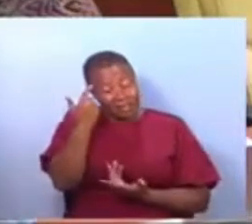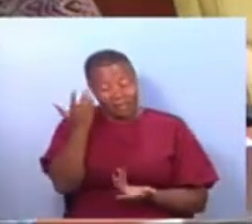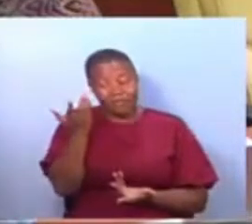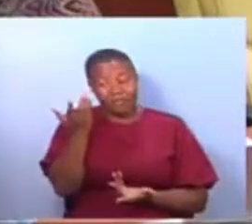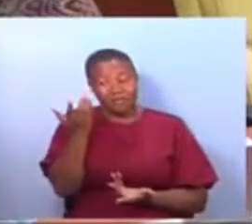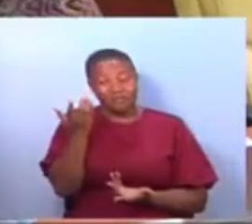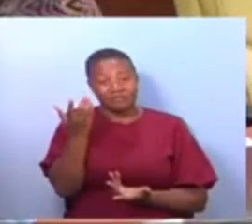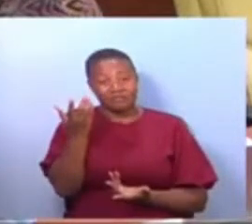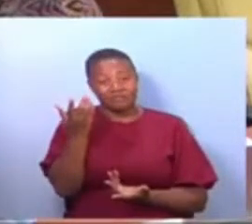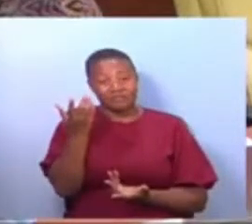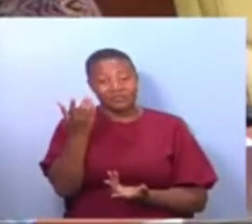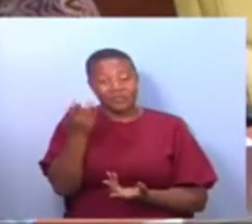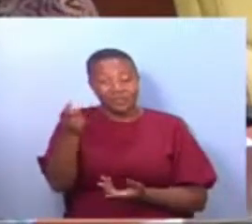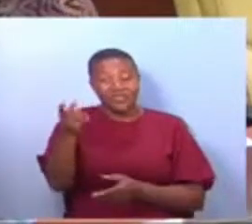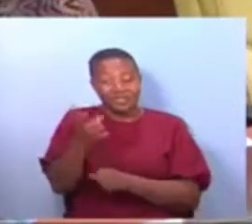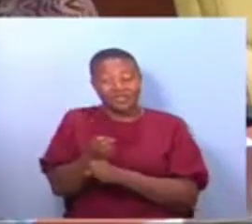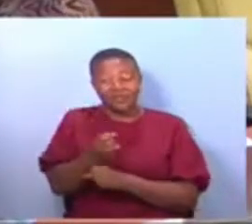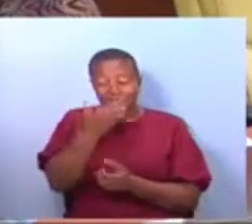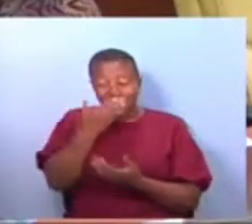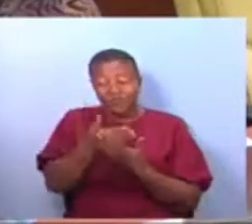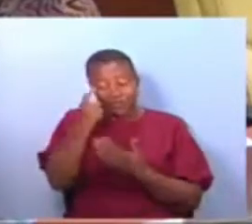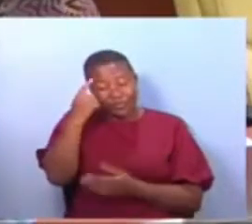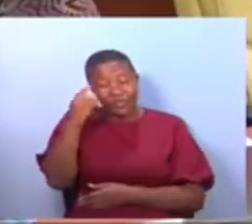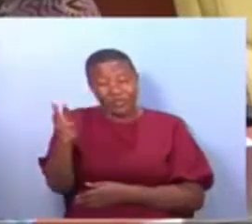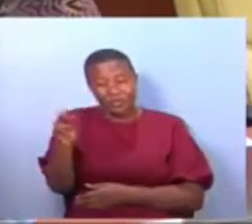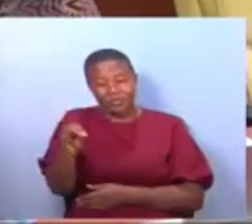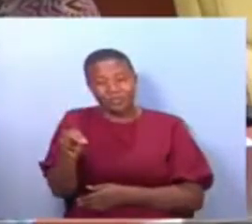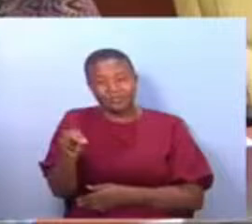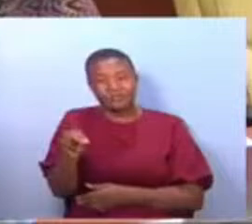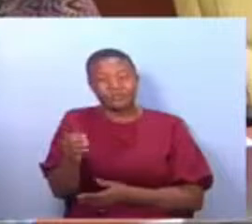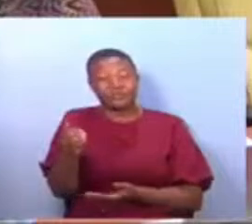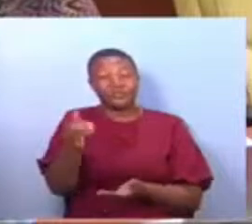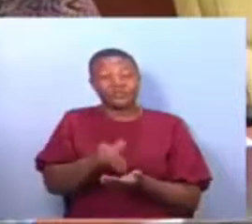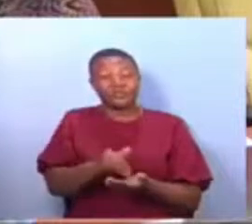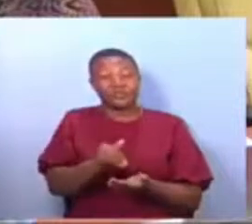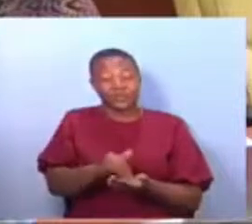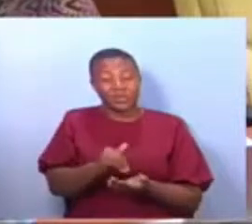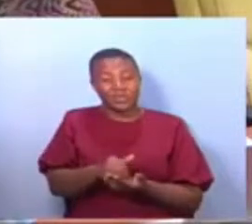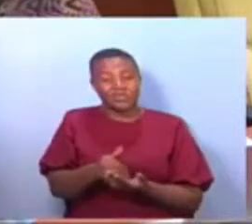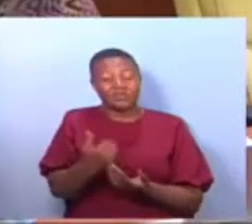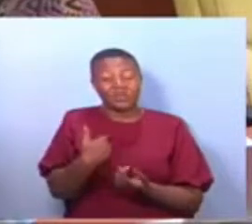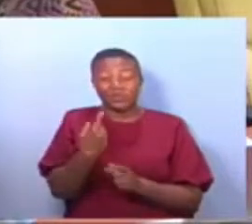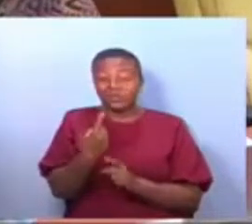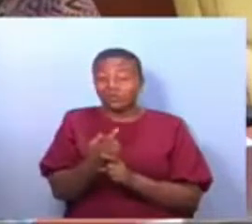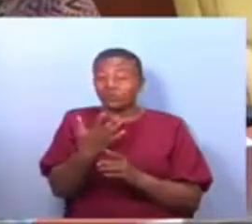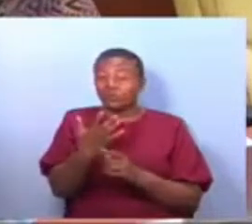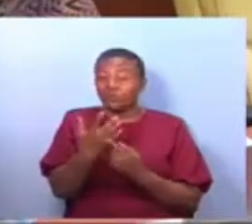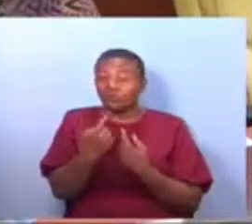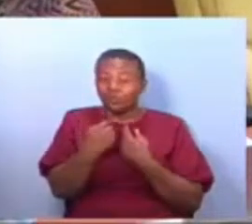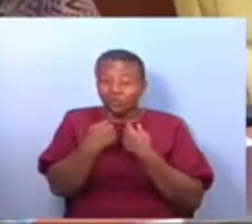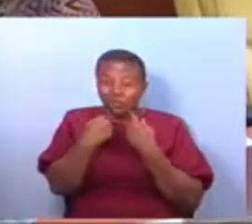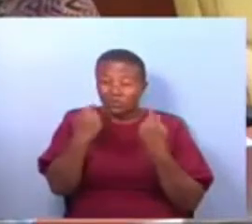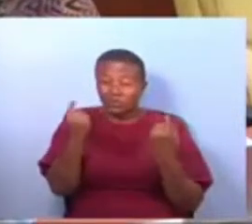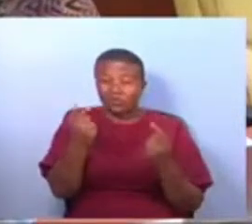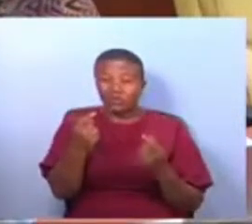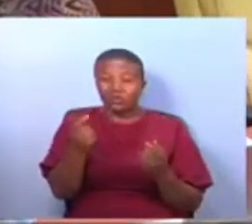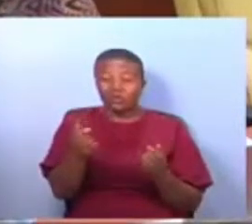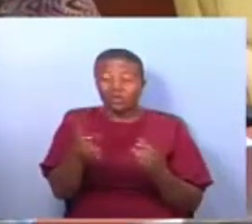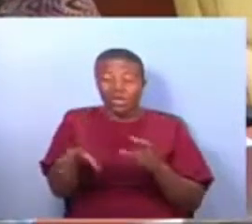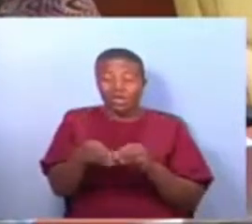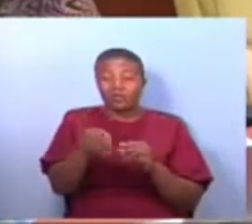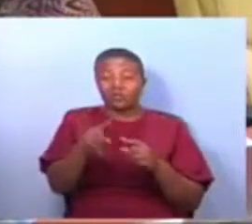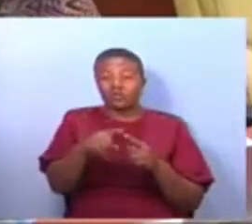he's earned it. And again, I just also would want to add to Dr. Forson's